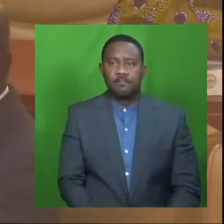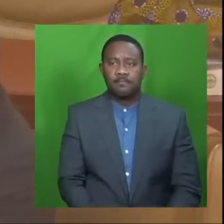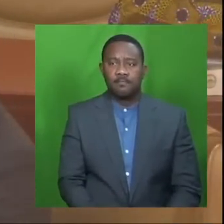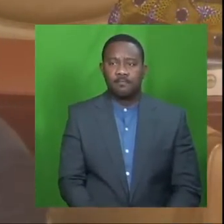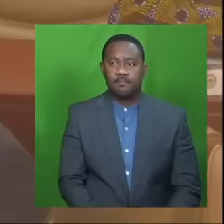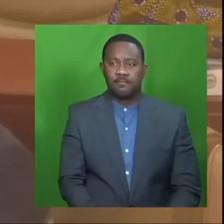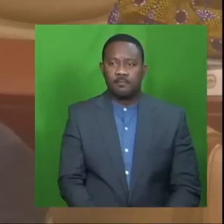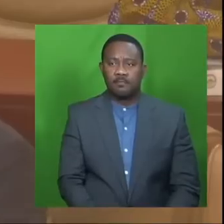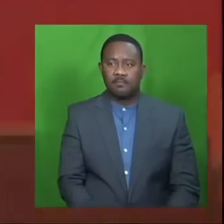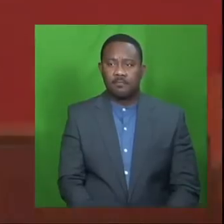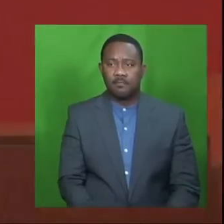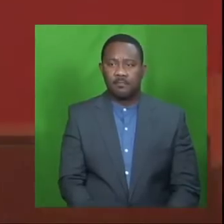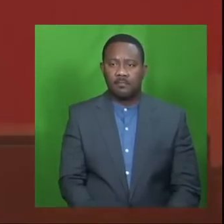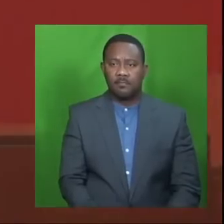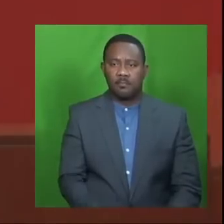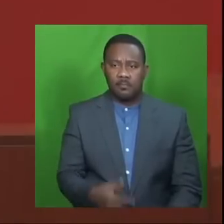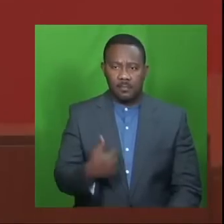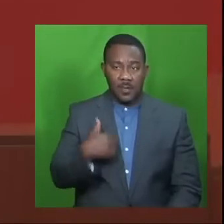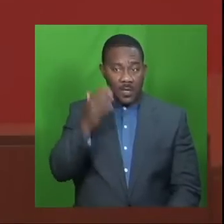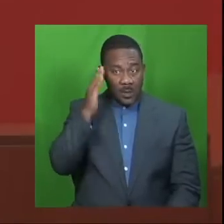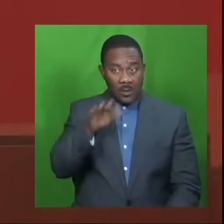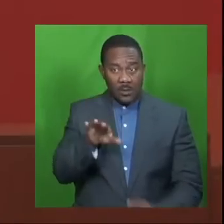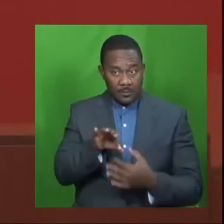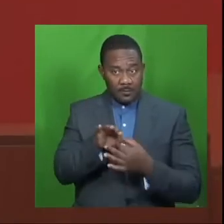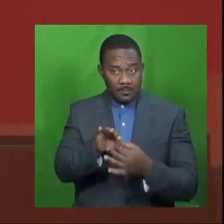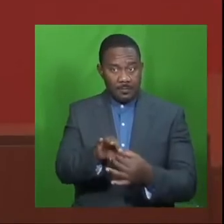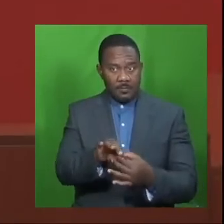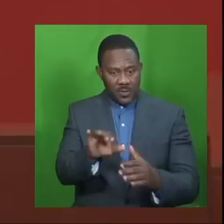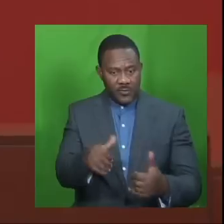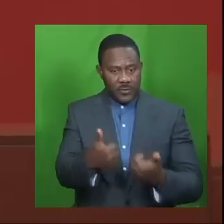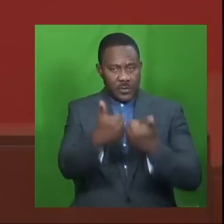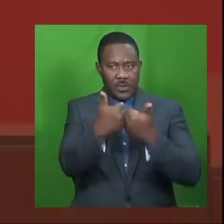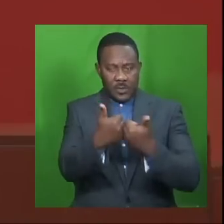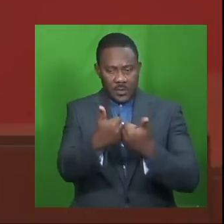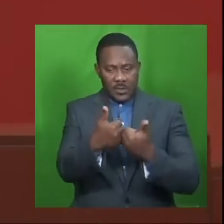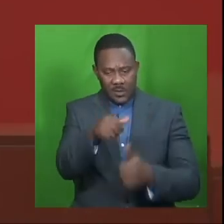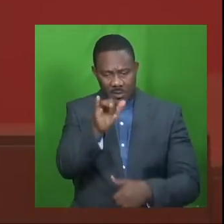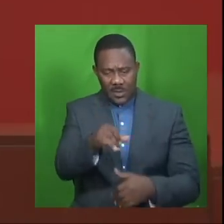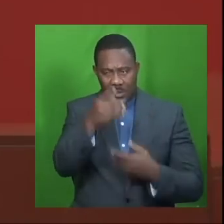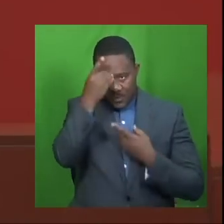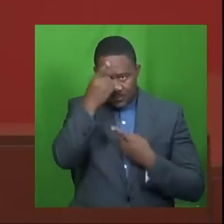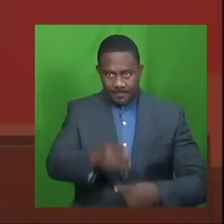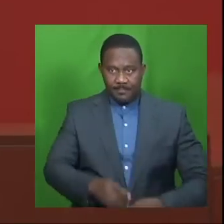Definitely, I'll join you if you challenge that decision.